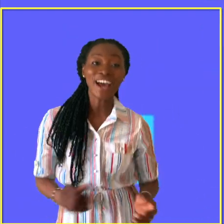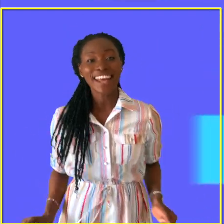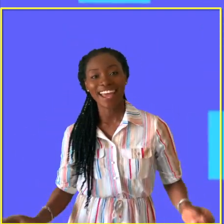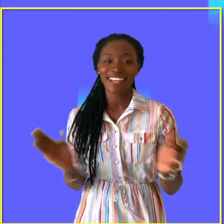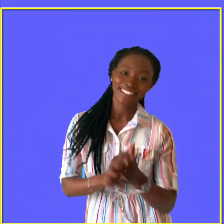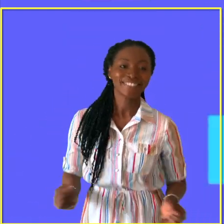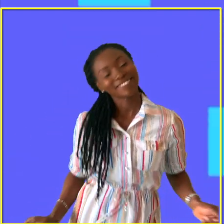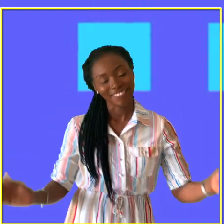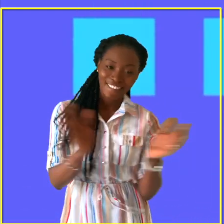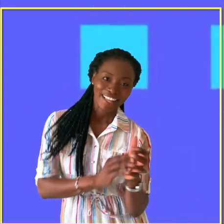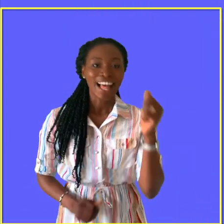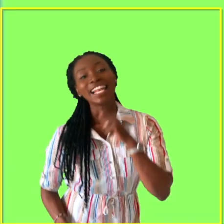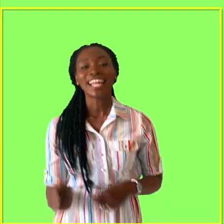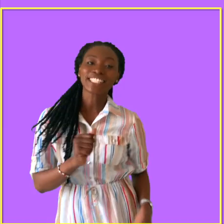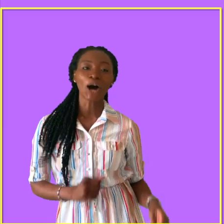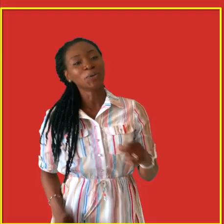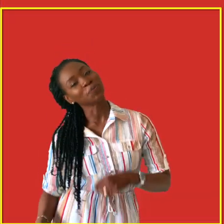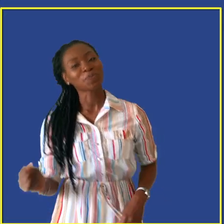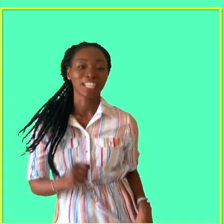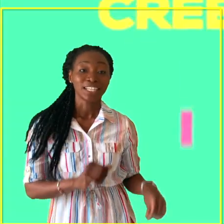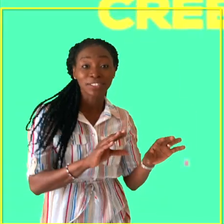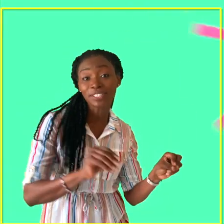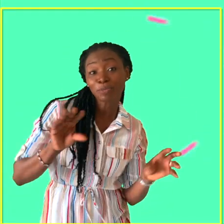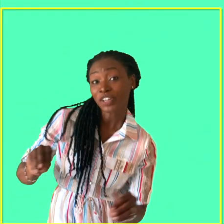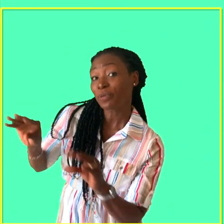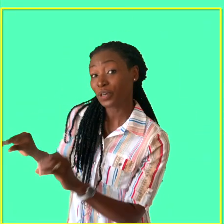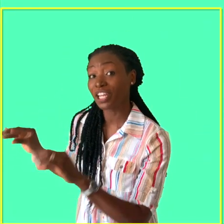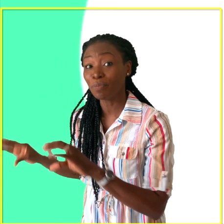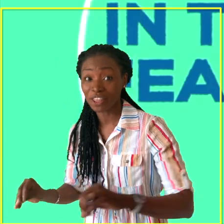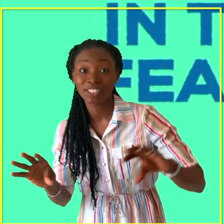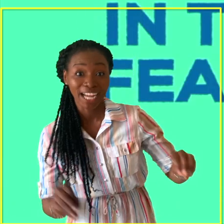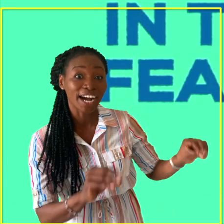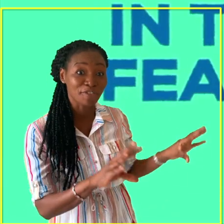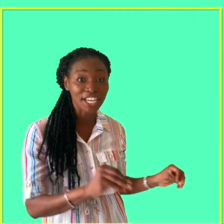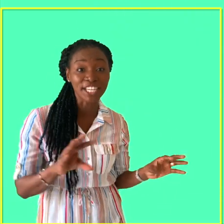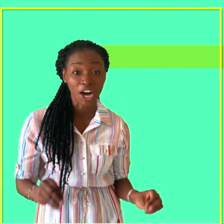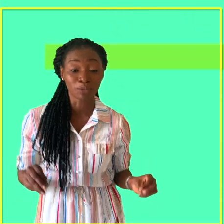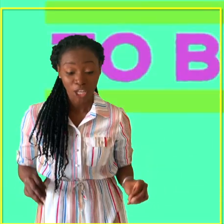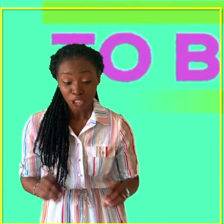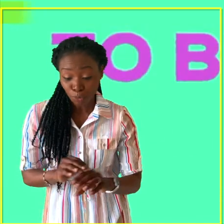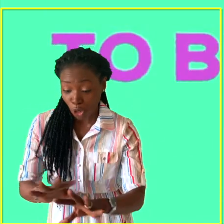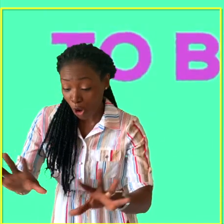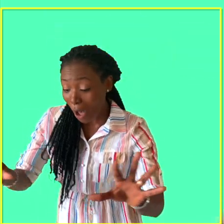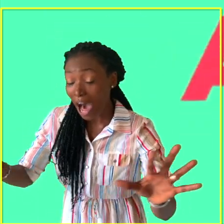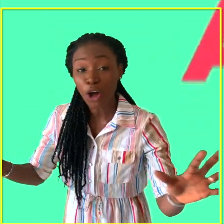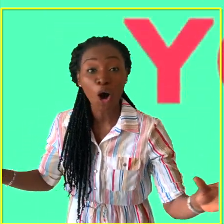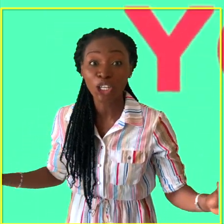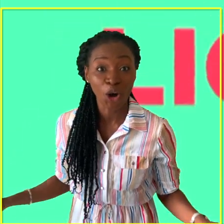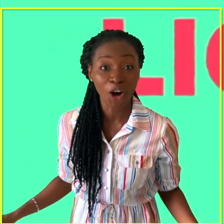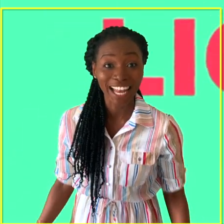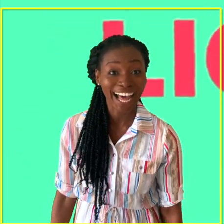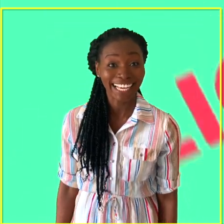Are you ready? Let's go. Creep, creep, creep in the dark. Here comes to blow out